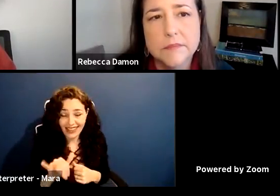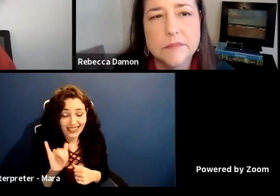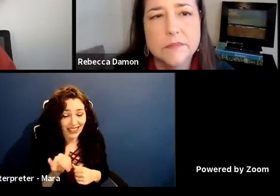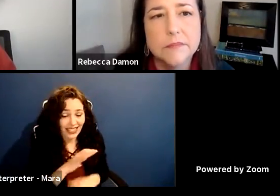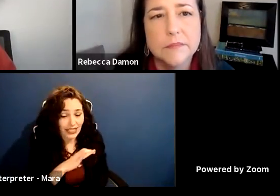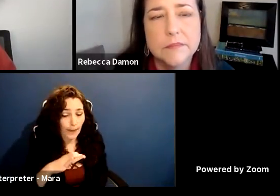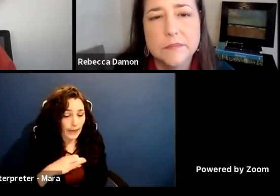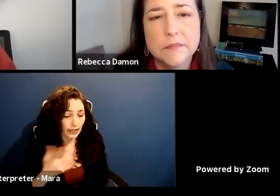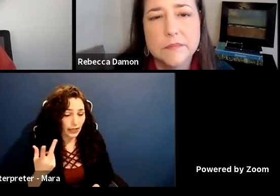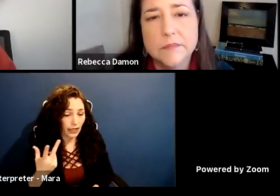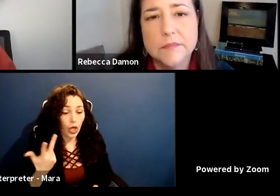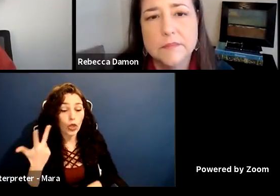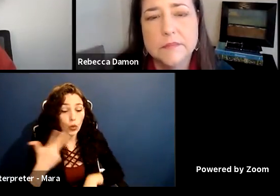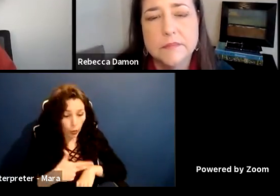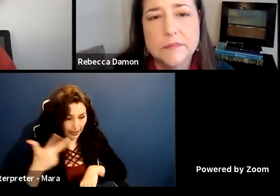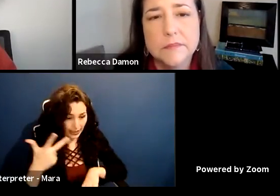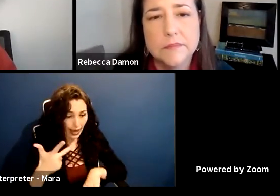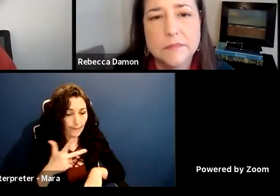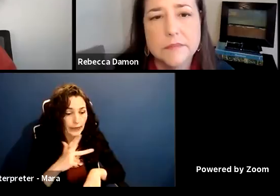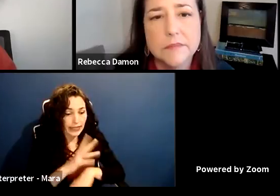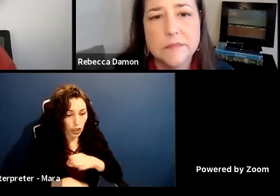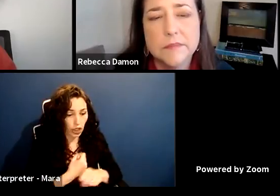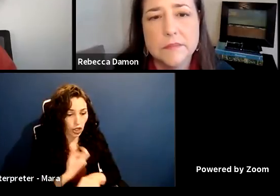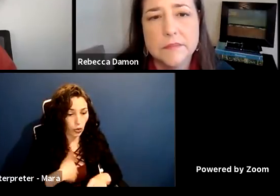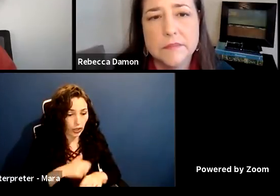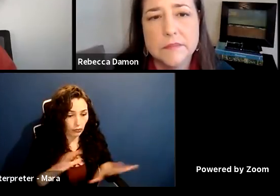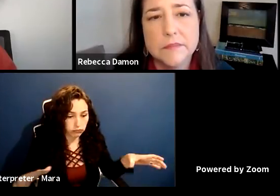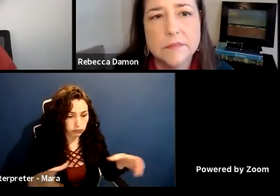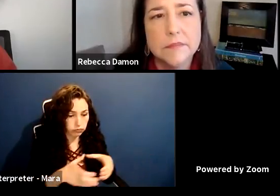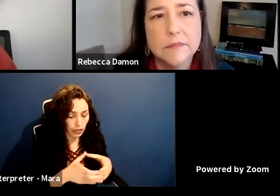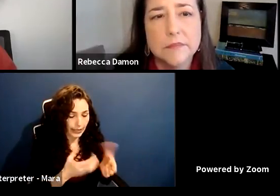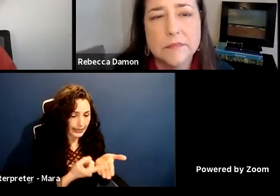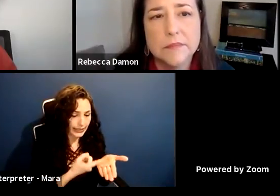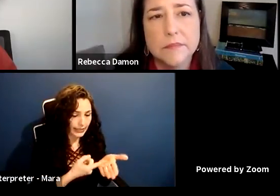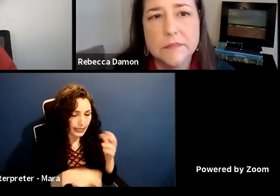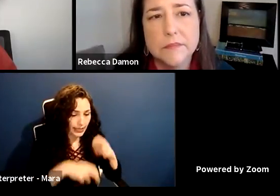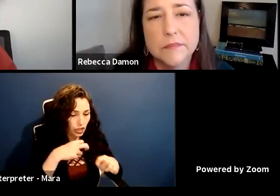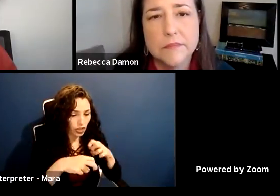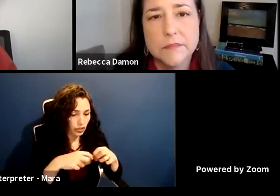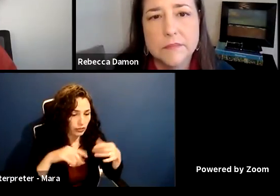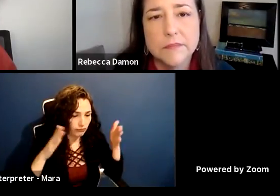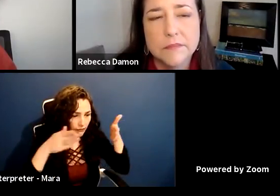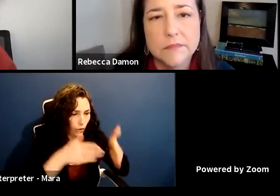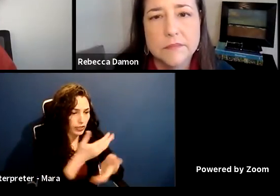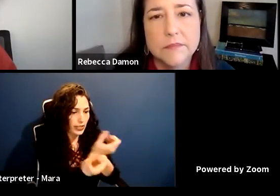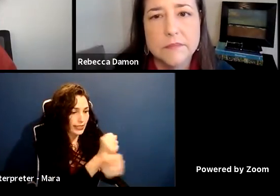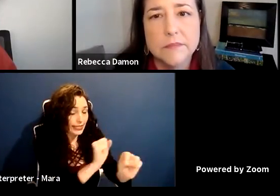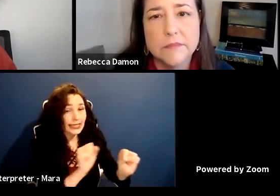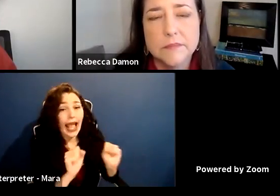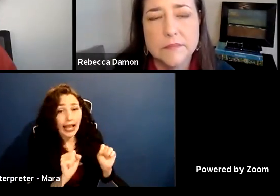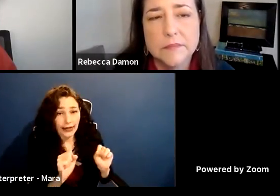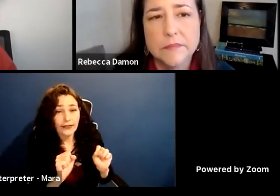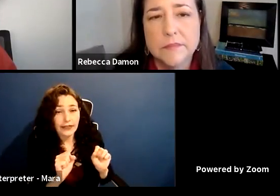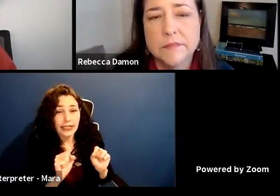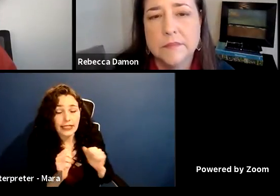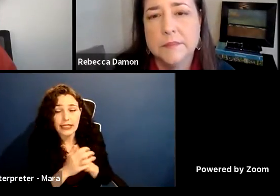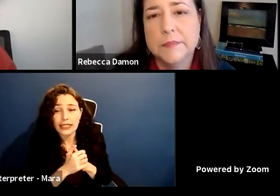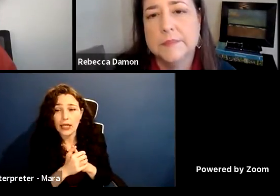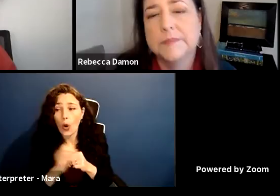3 times a year. And we talk about issues such as safety. We talk about issues